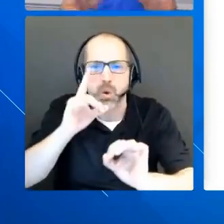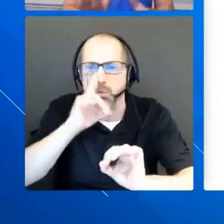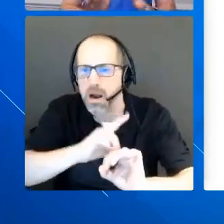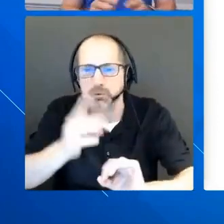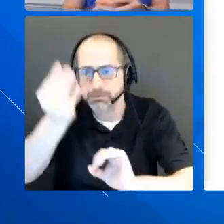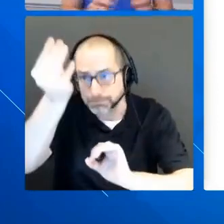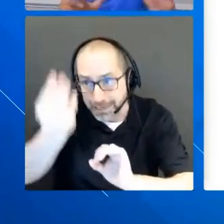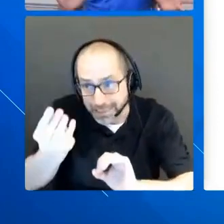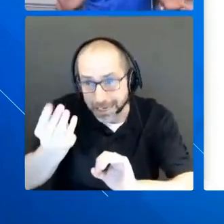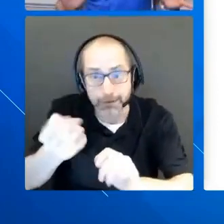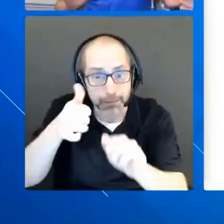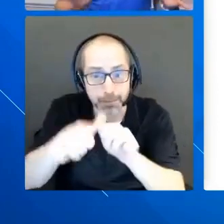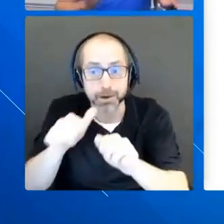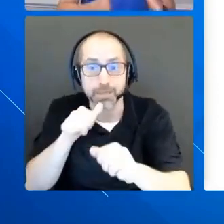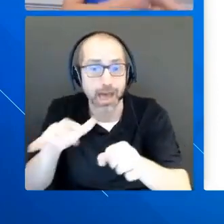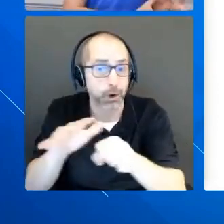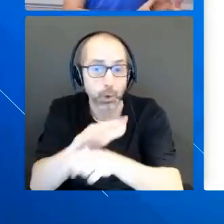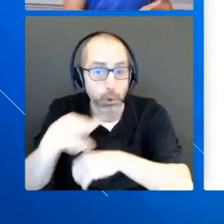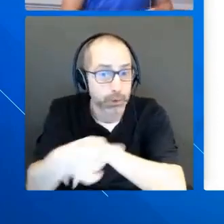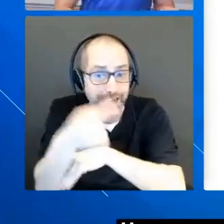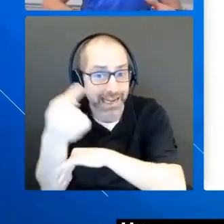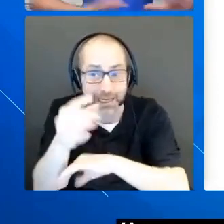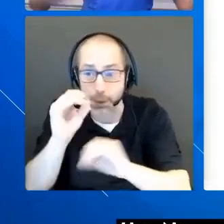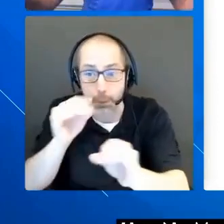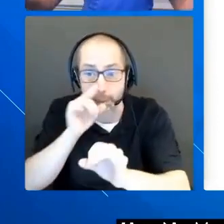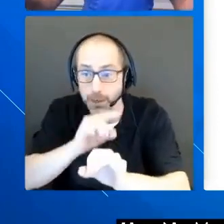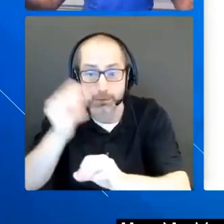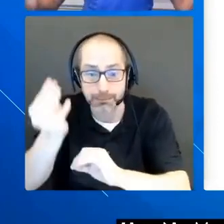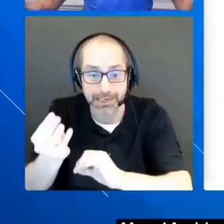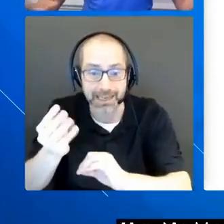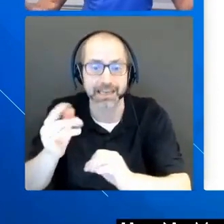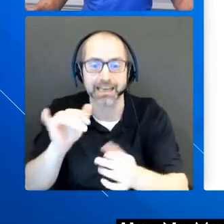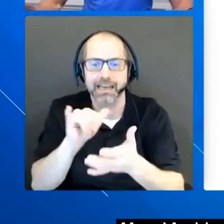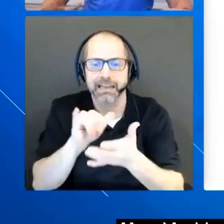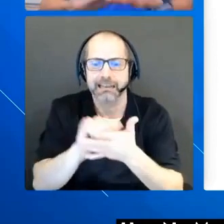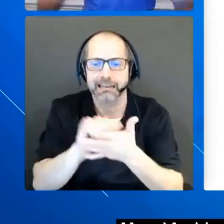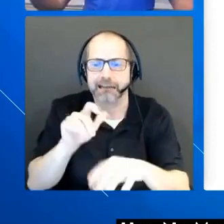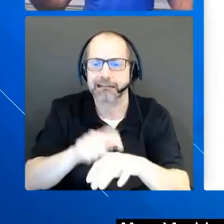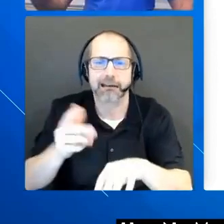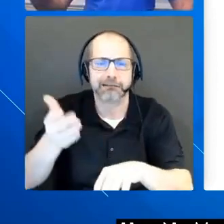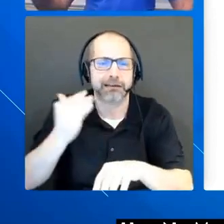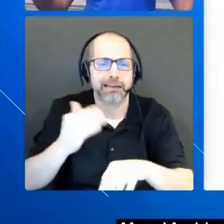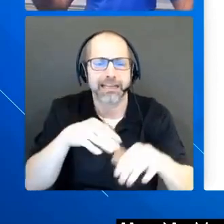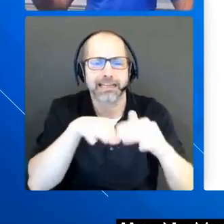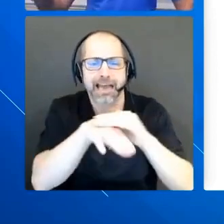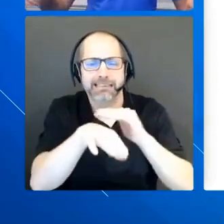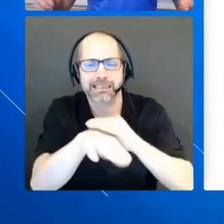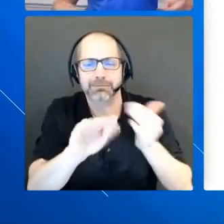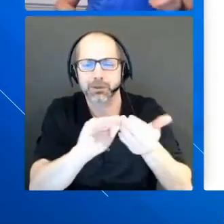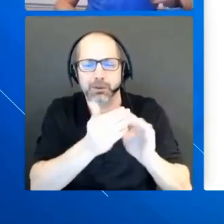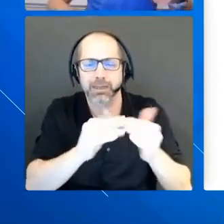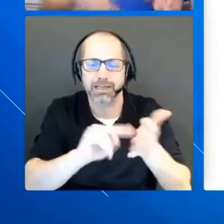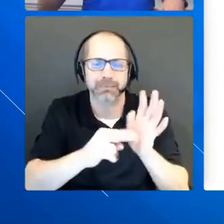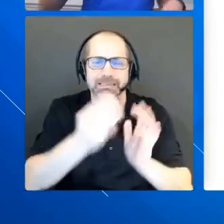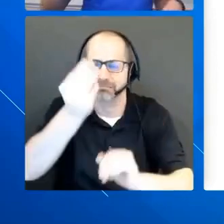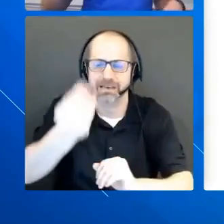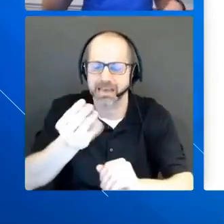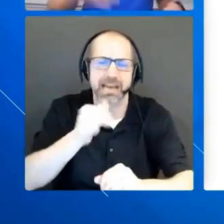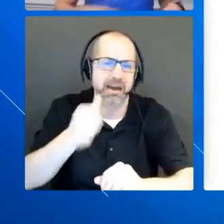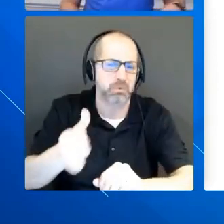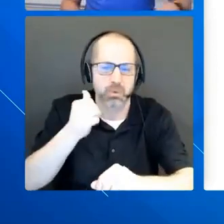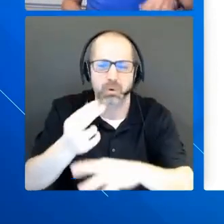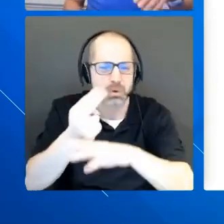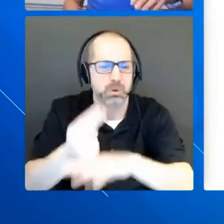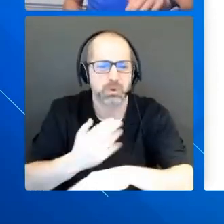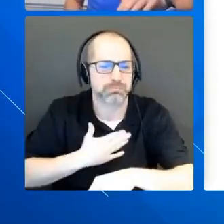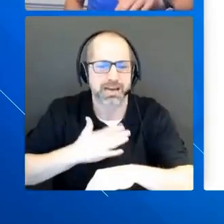day. Please do this. No Mouse Monday was on Monday in the accessibility community. I'm not going to use my mouse at all on Monday. I'm going to go to the bank.